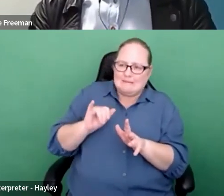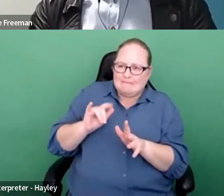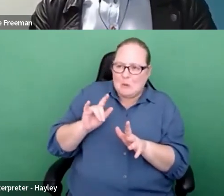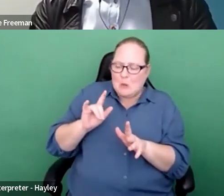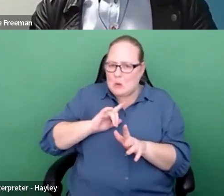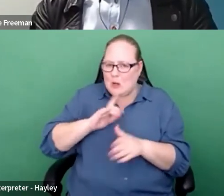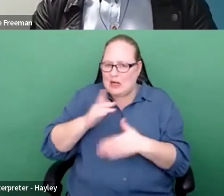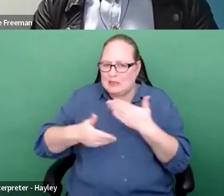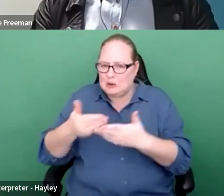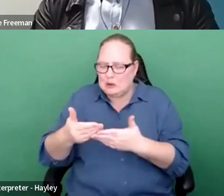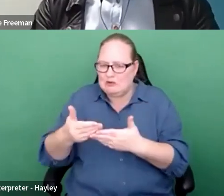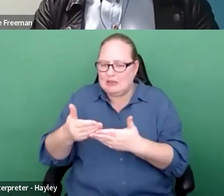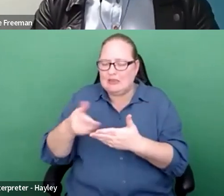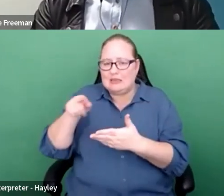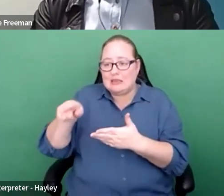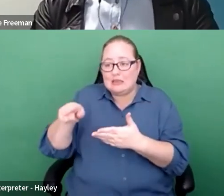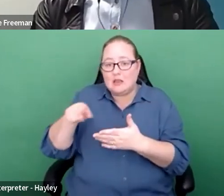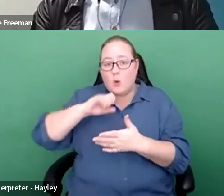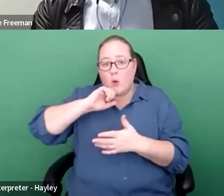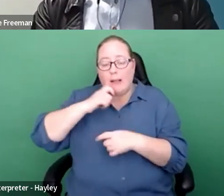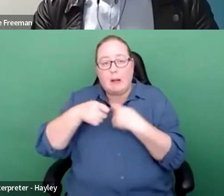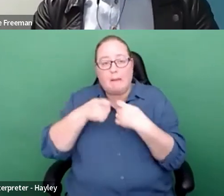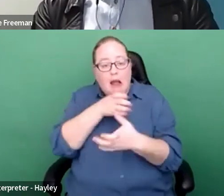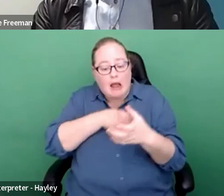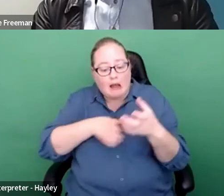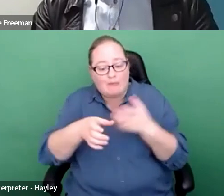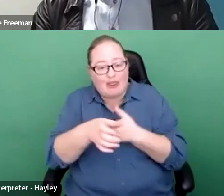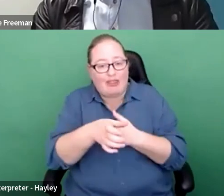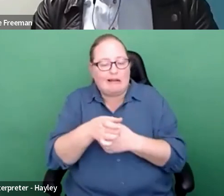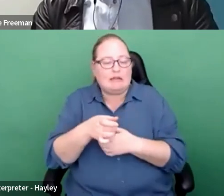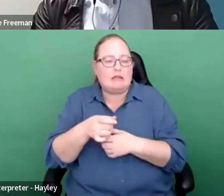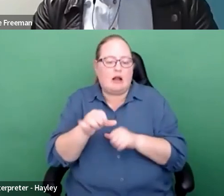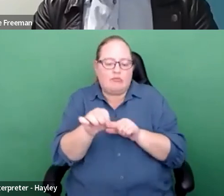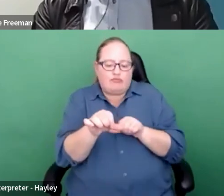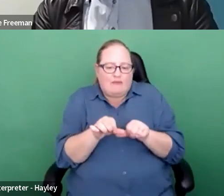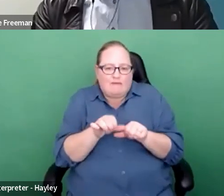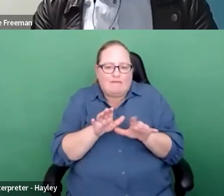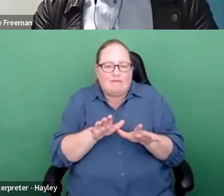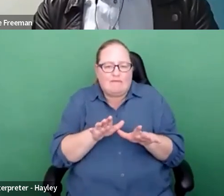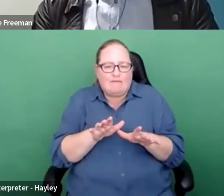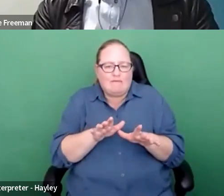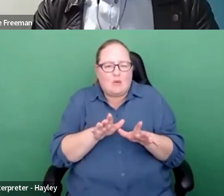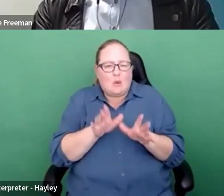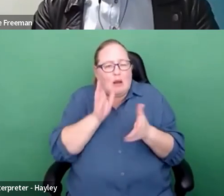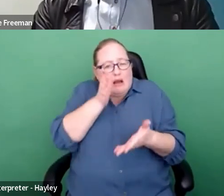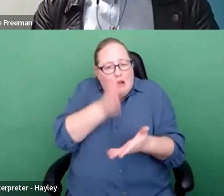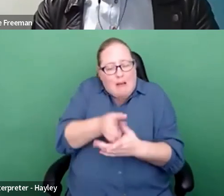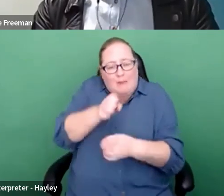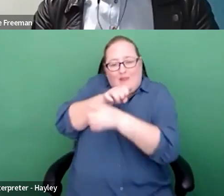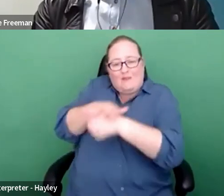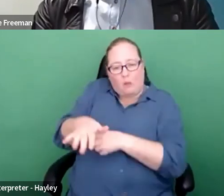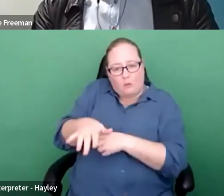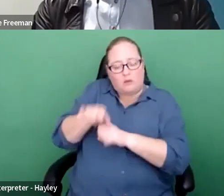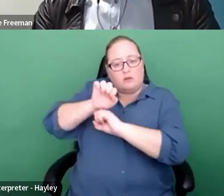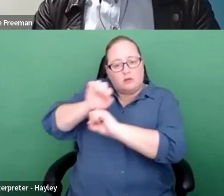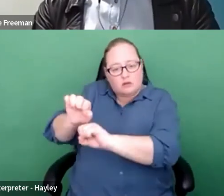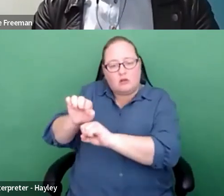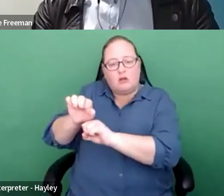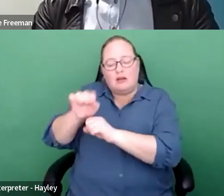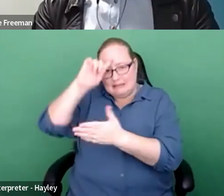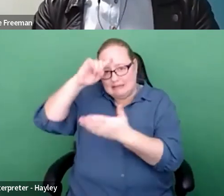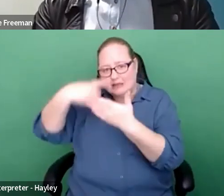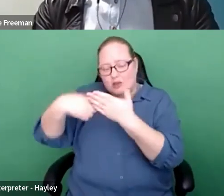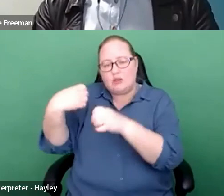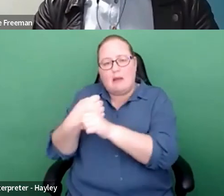affect structural decisions at all? And are we actually reinforcing this binary between, the quantitative decision-making world of the powerful versus these kind